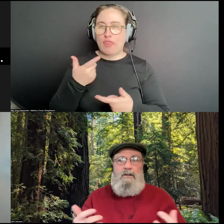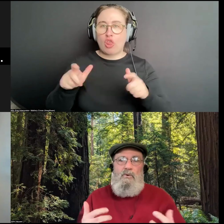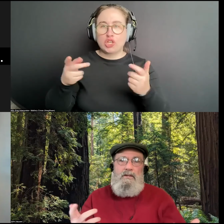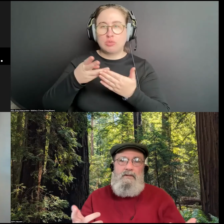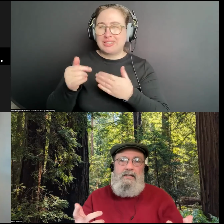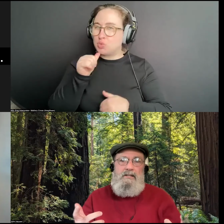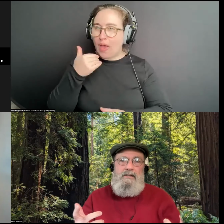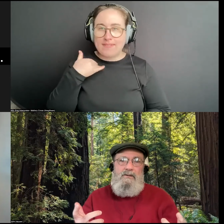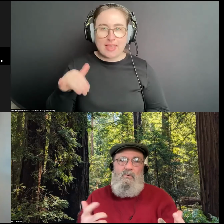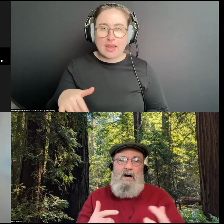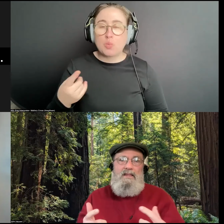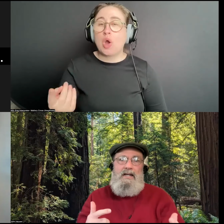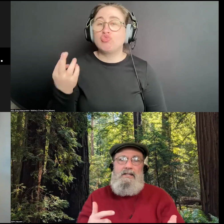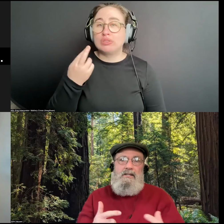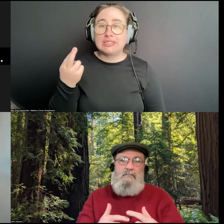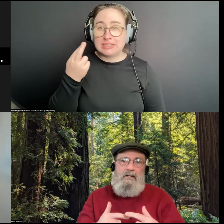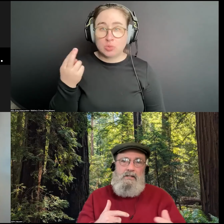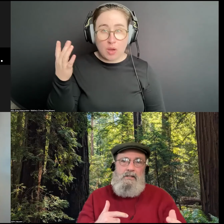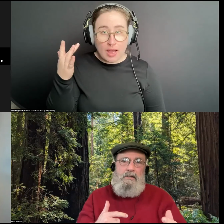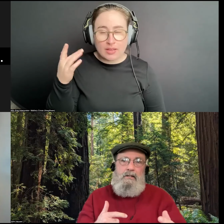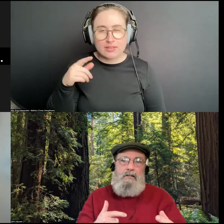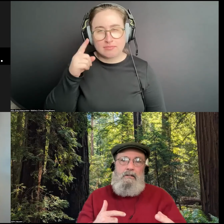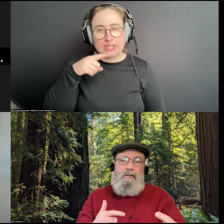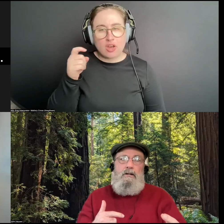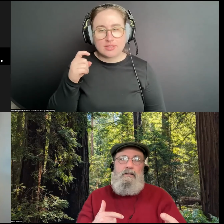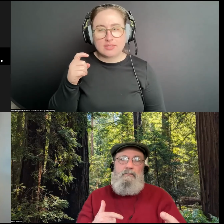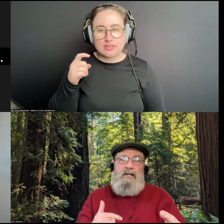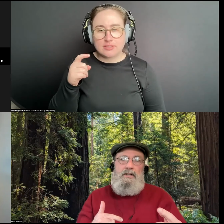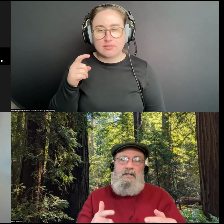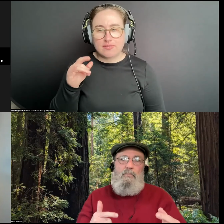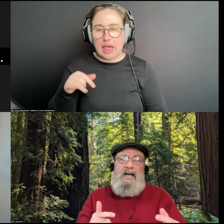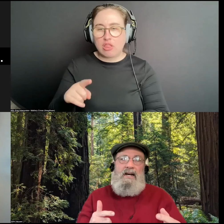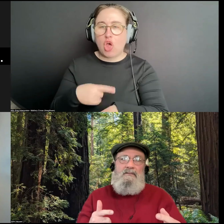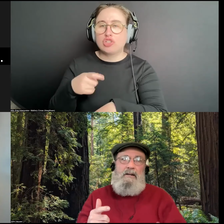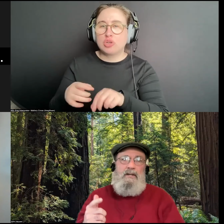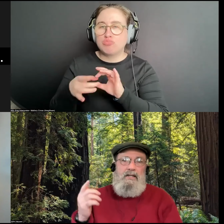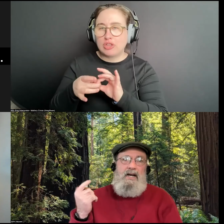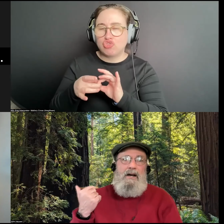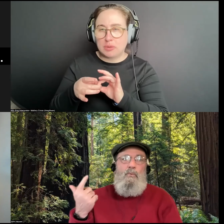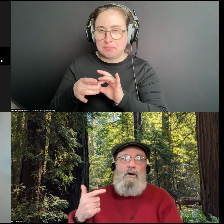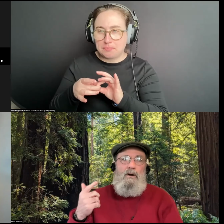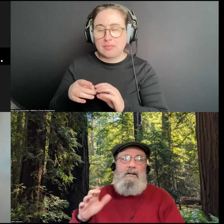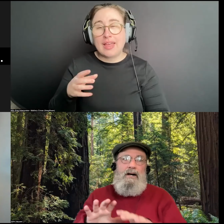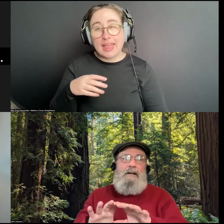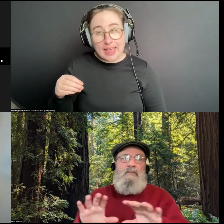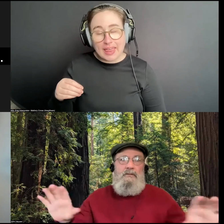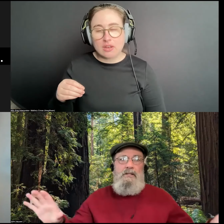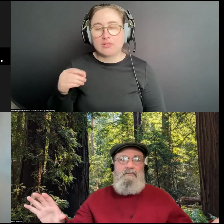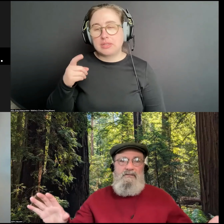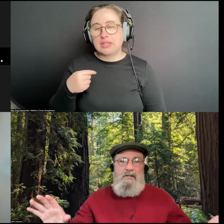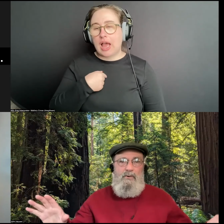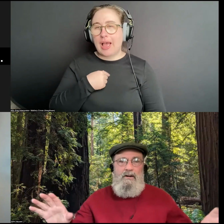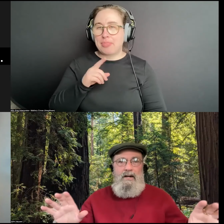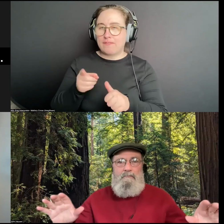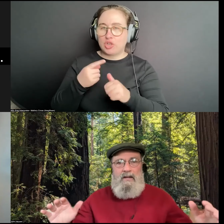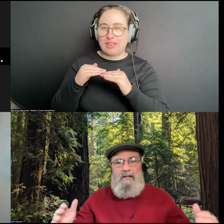don't. And one of the reasons why that is because this long-term relationship we have, and because I'm the first level